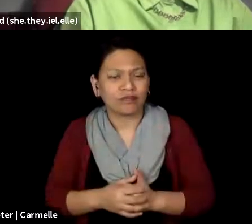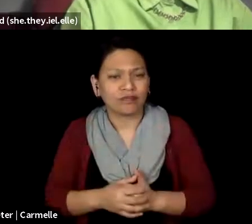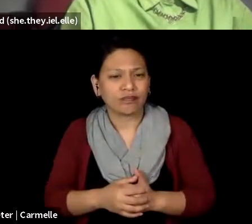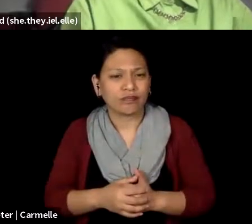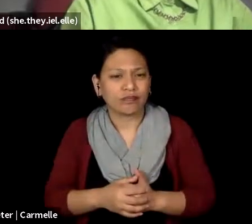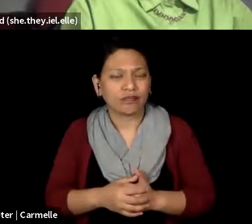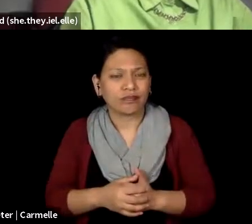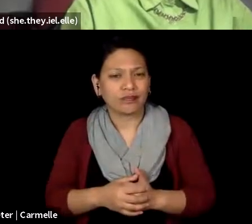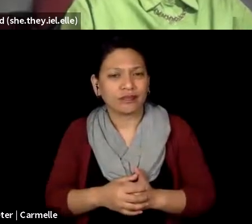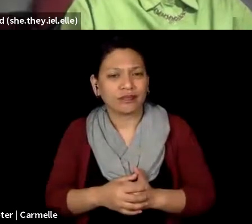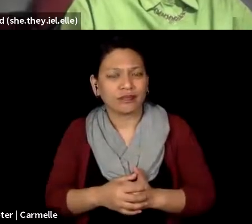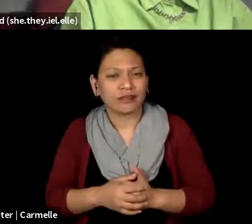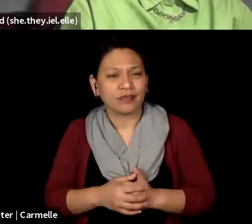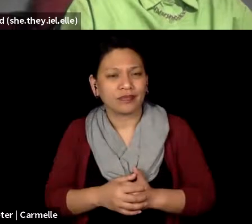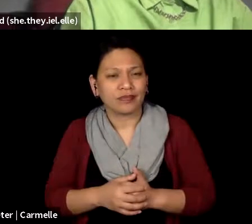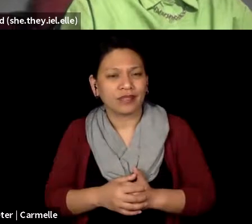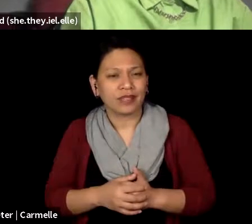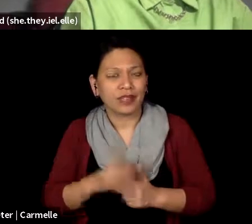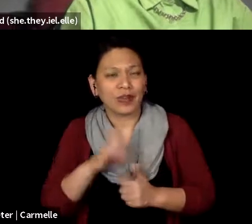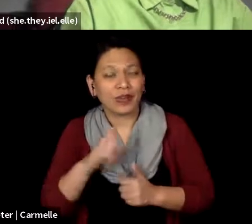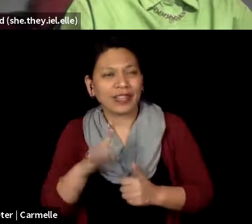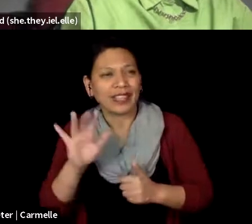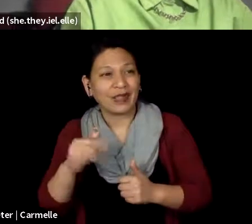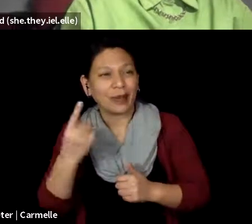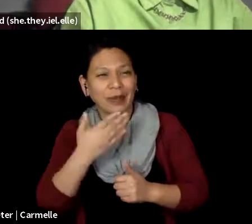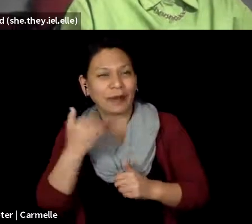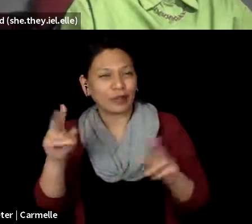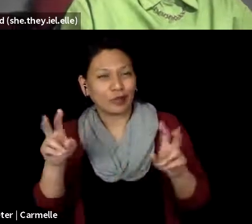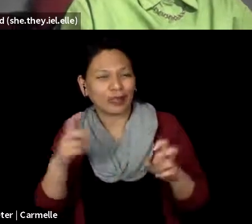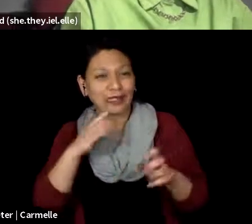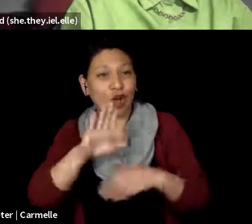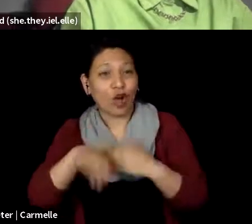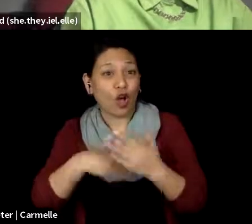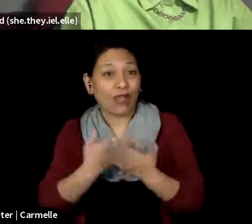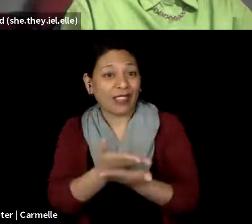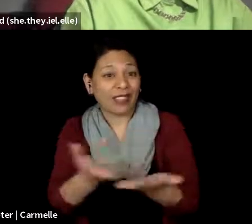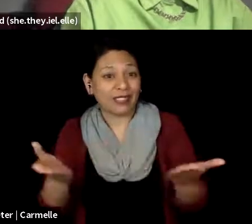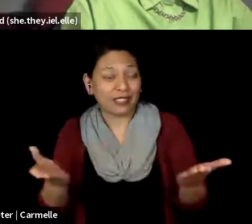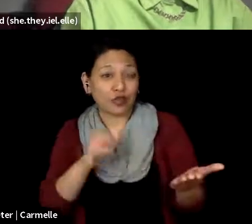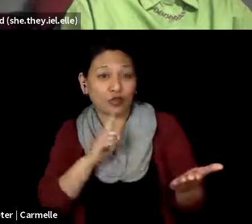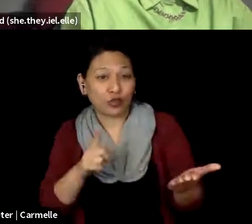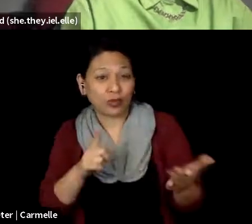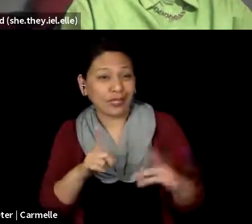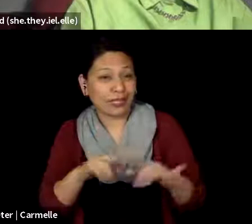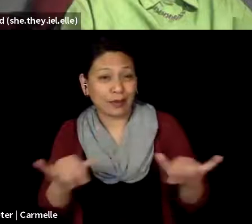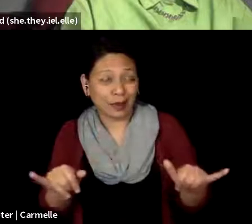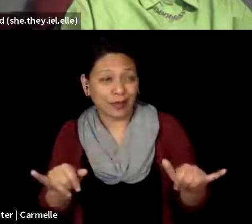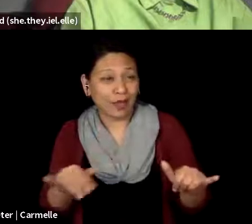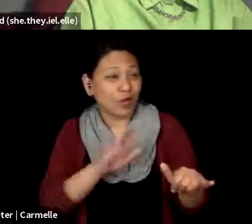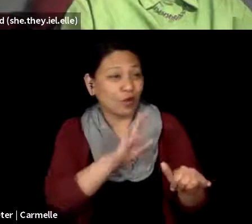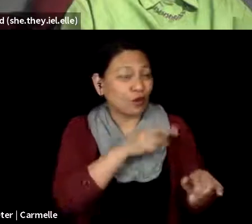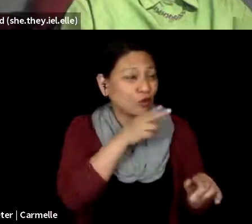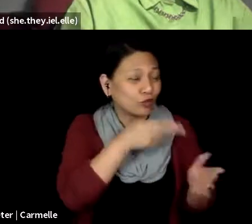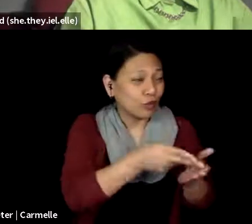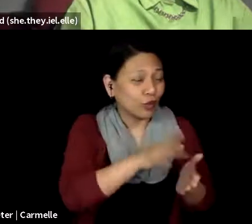the best things I ever heard was, all of this is true at once, you know, and I think that is true. Somebody else's truths are as true as my own